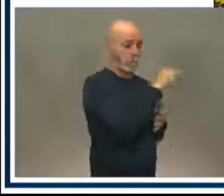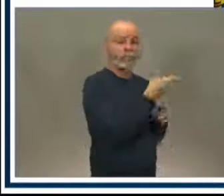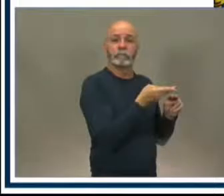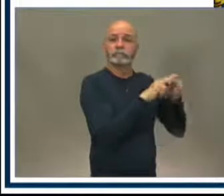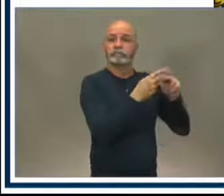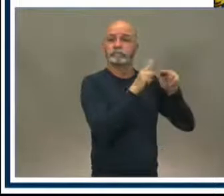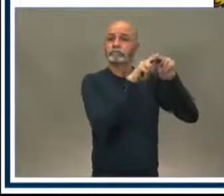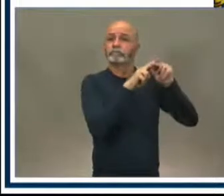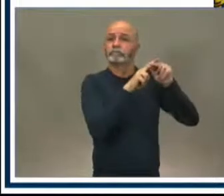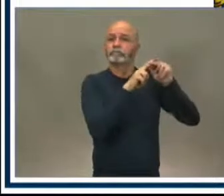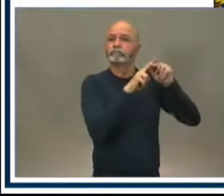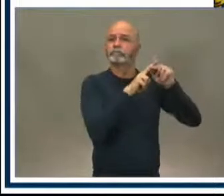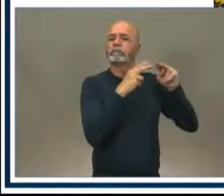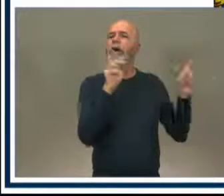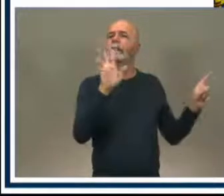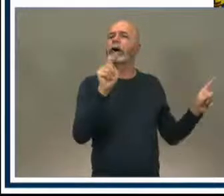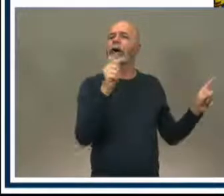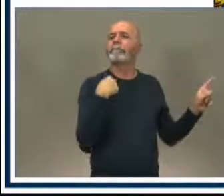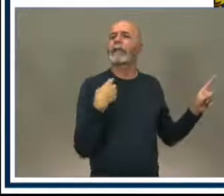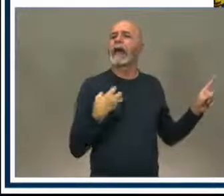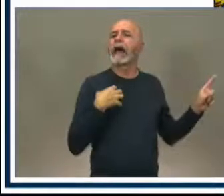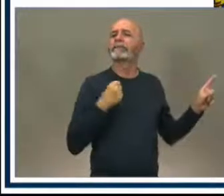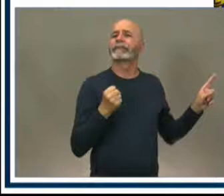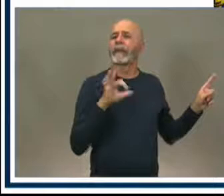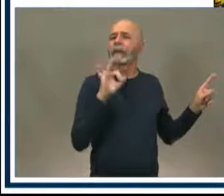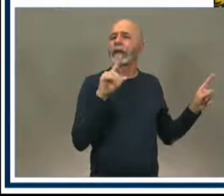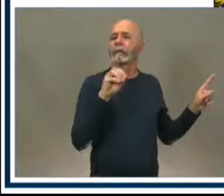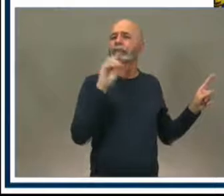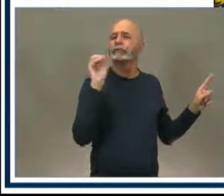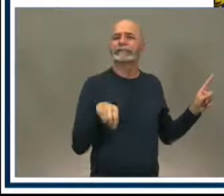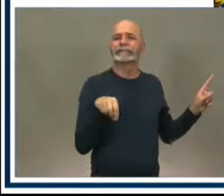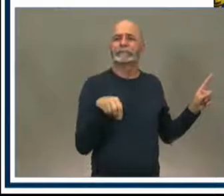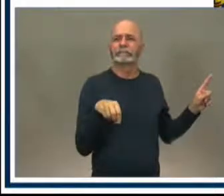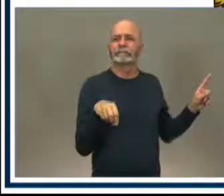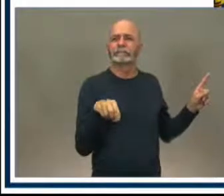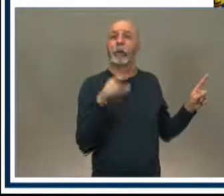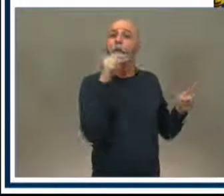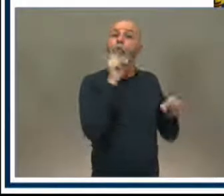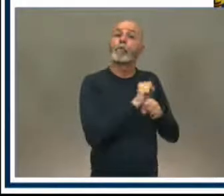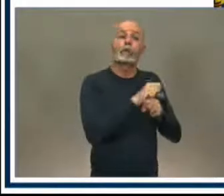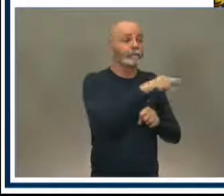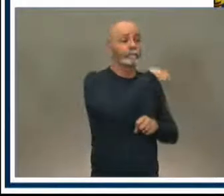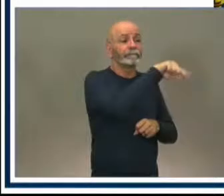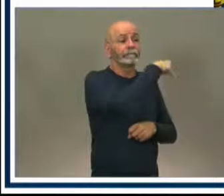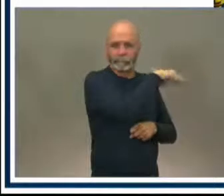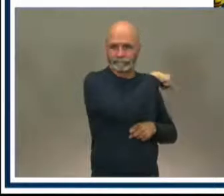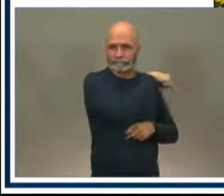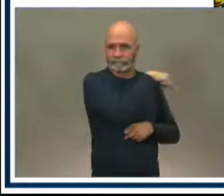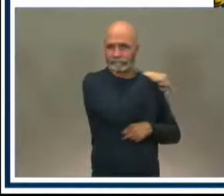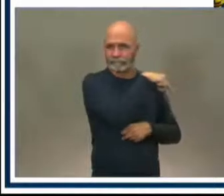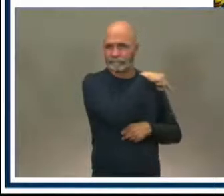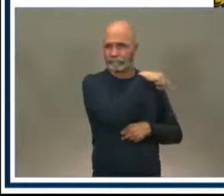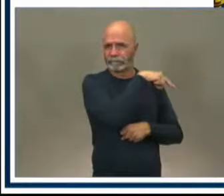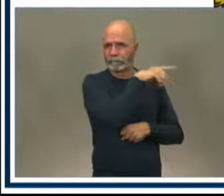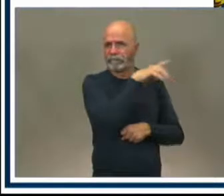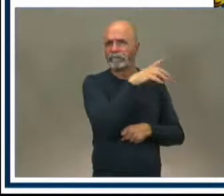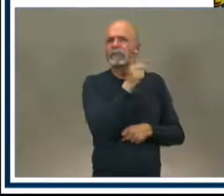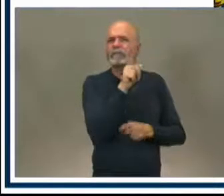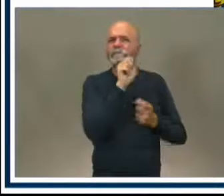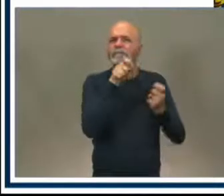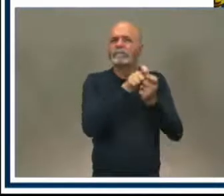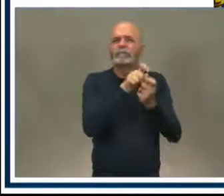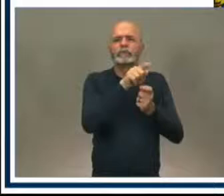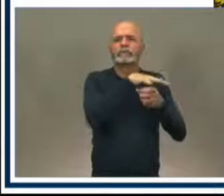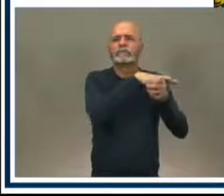remains at 91% of health work. Is there a particular sector within that